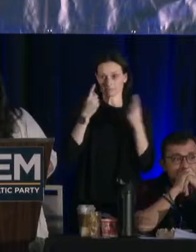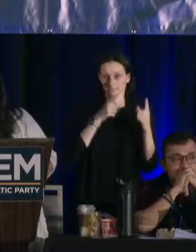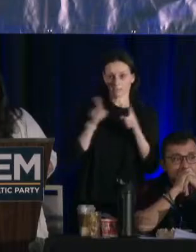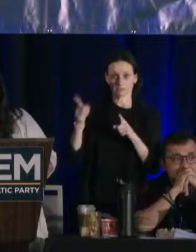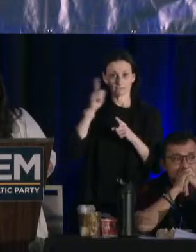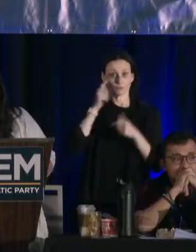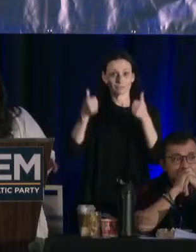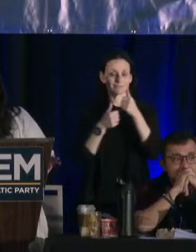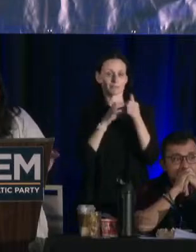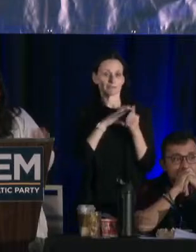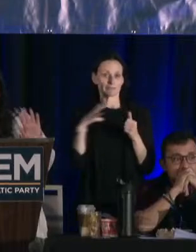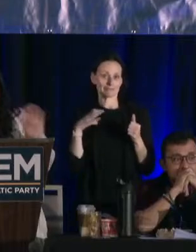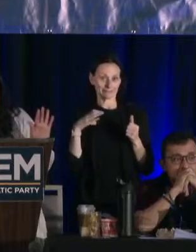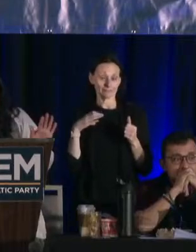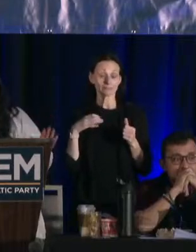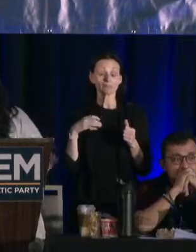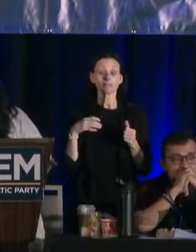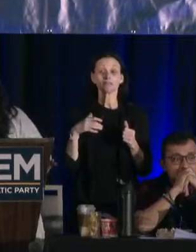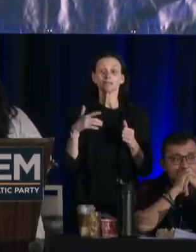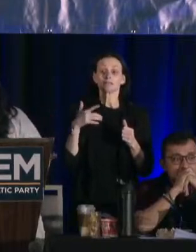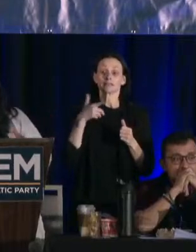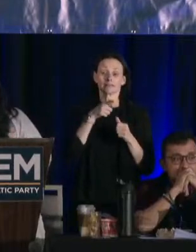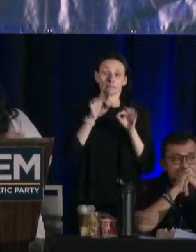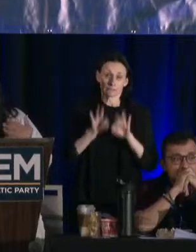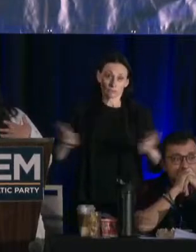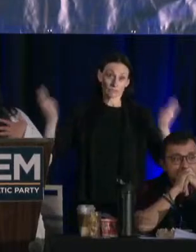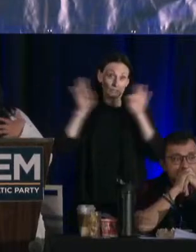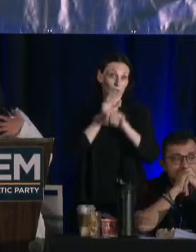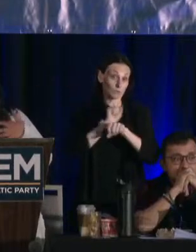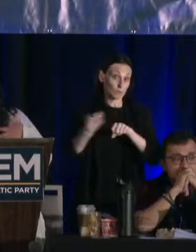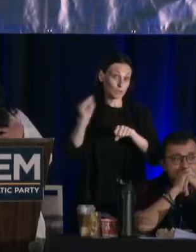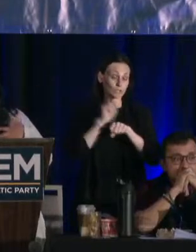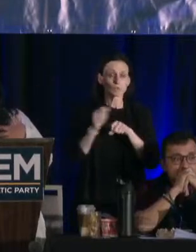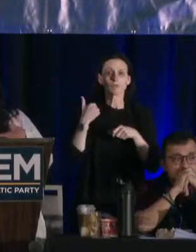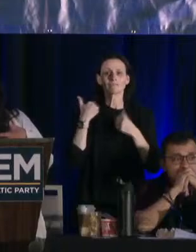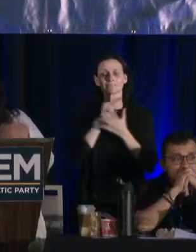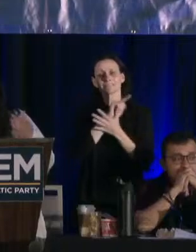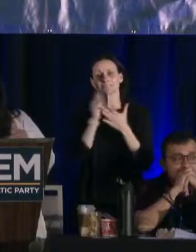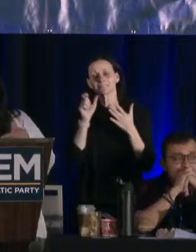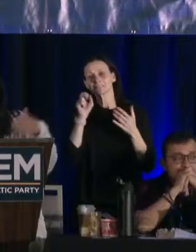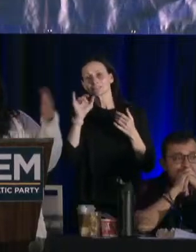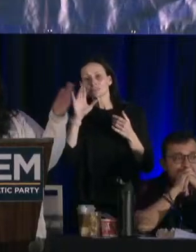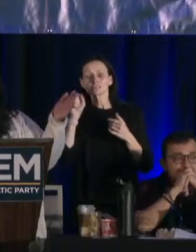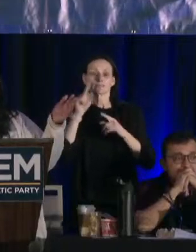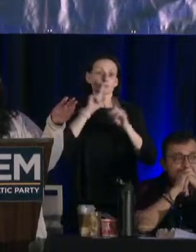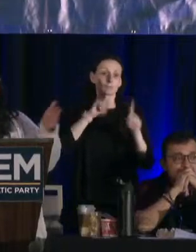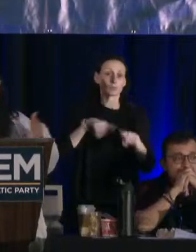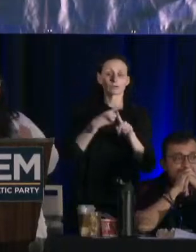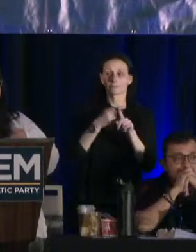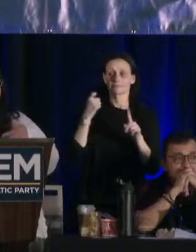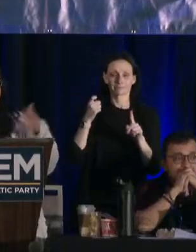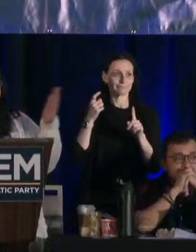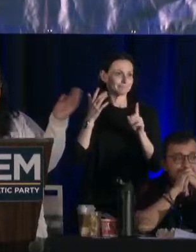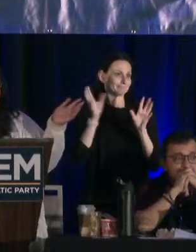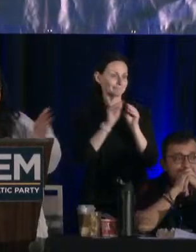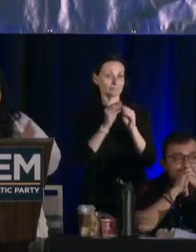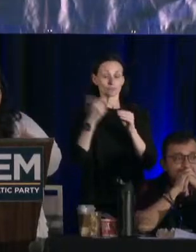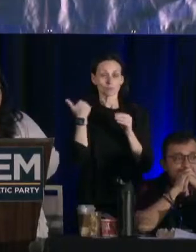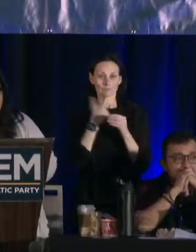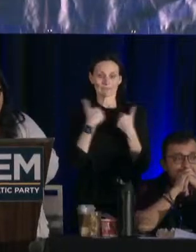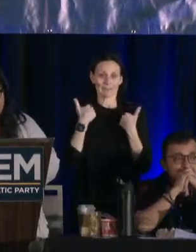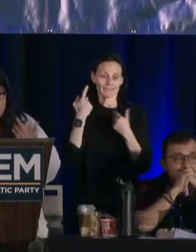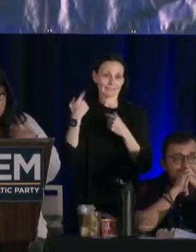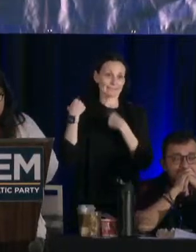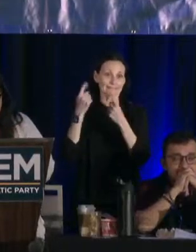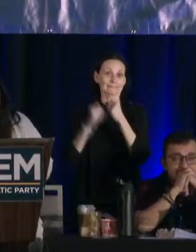our subcommittees. They do the critical work. And so we had a series of reports from the meetings they've had this